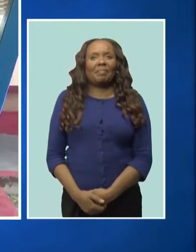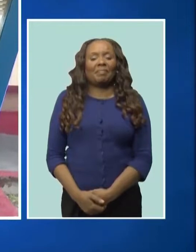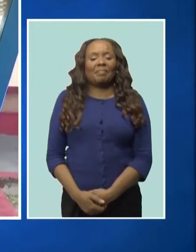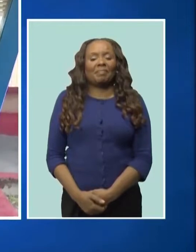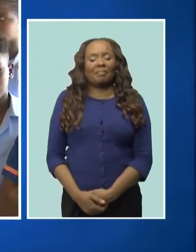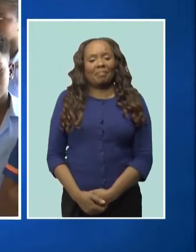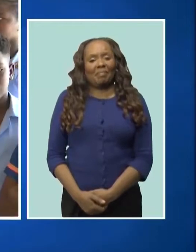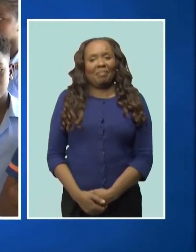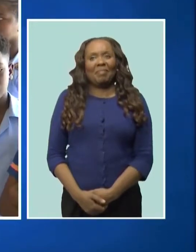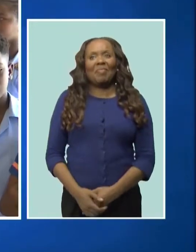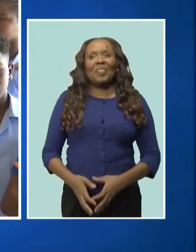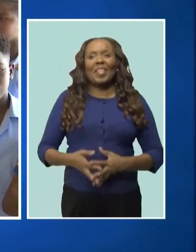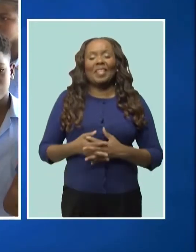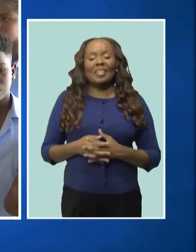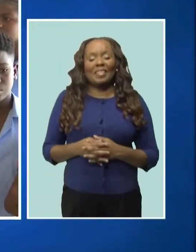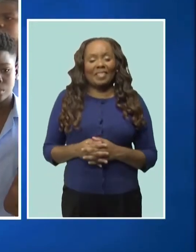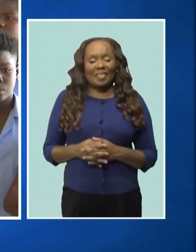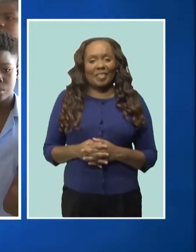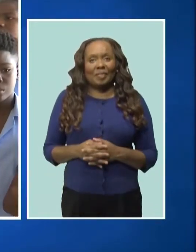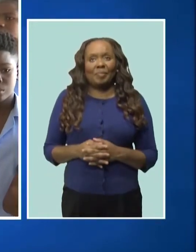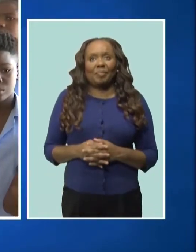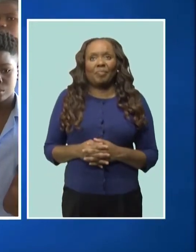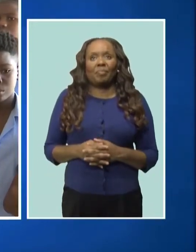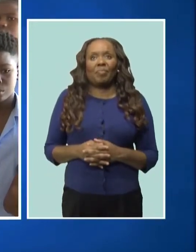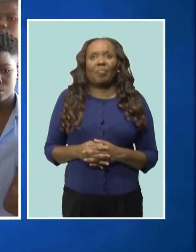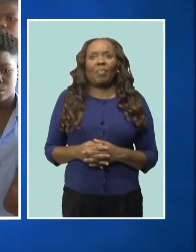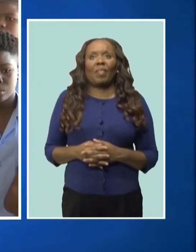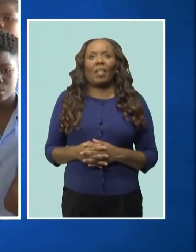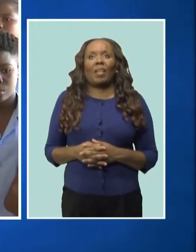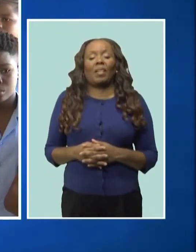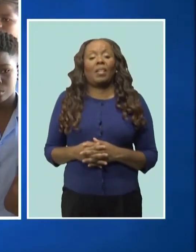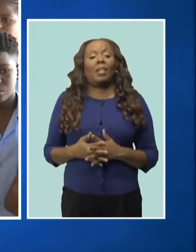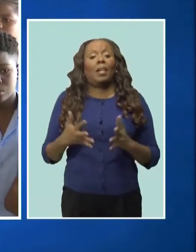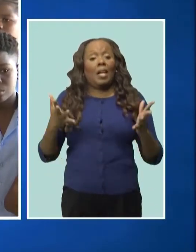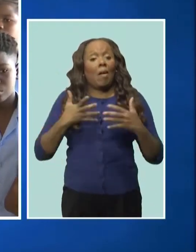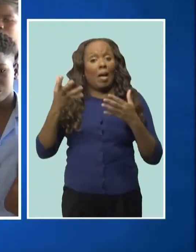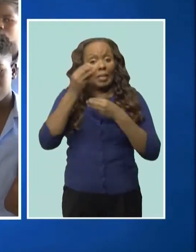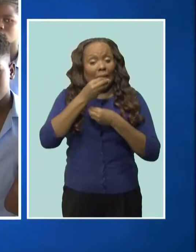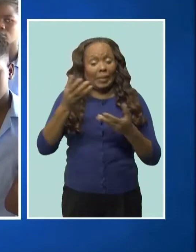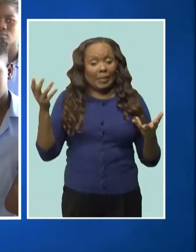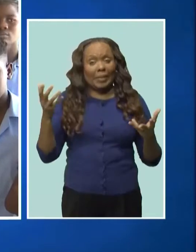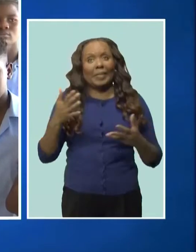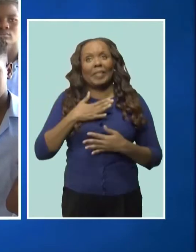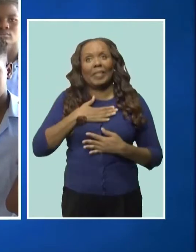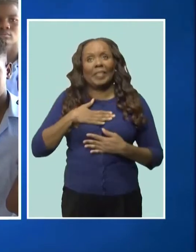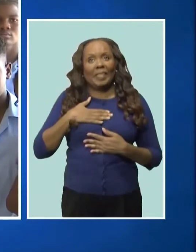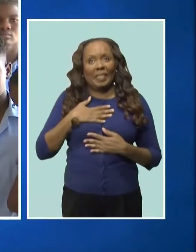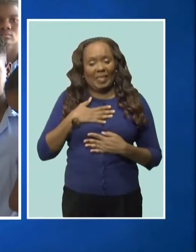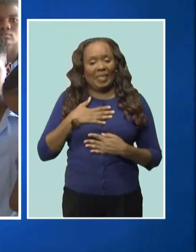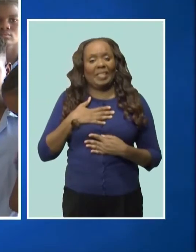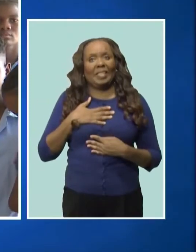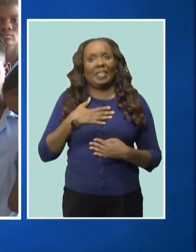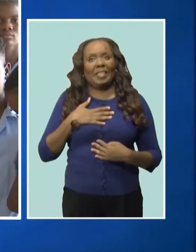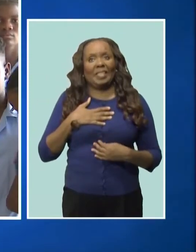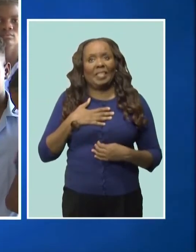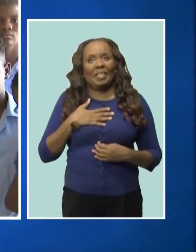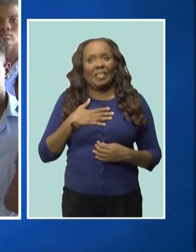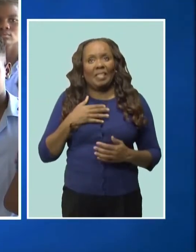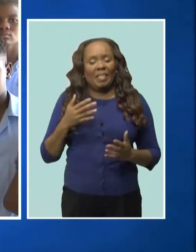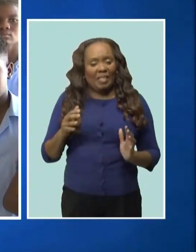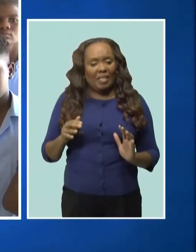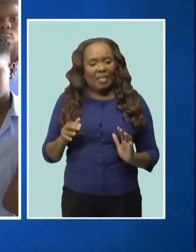I want to say today, and to implore each and every one of you to leave the word impossible